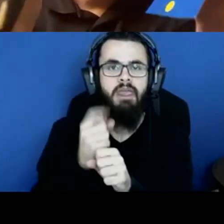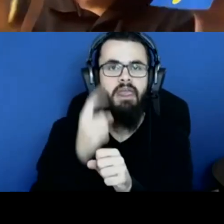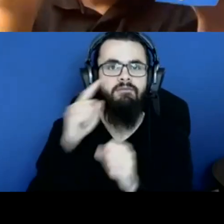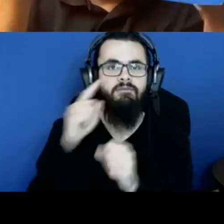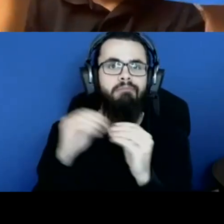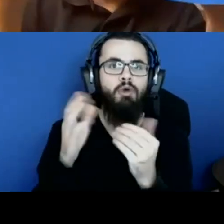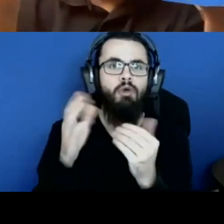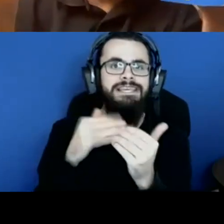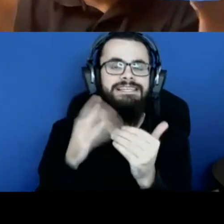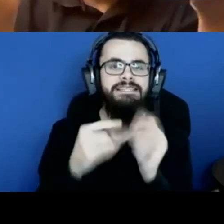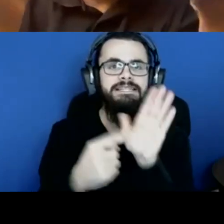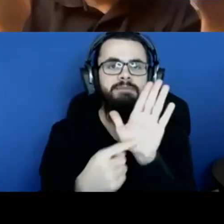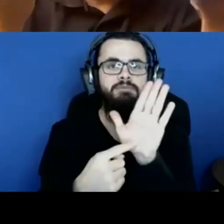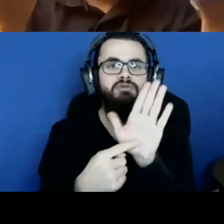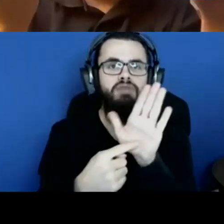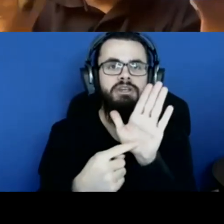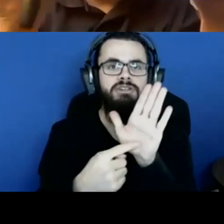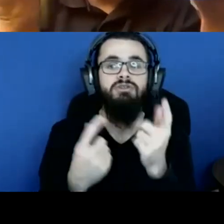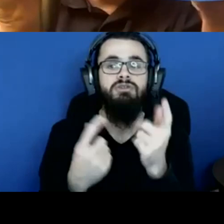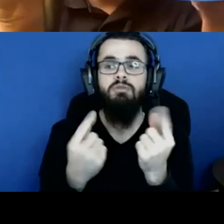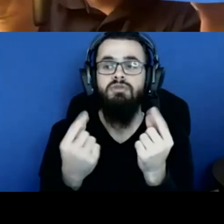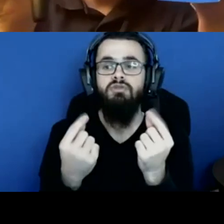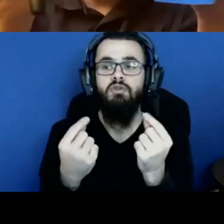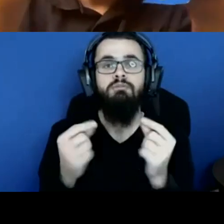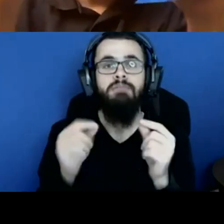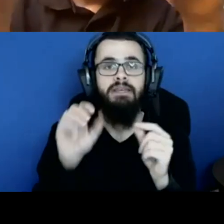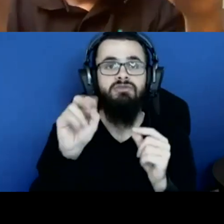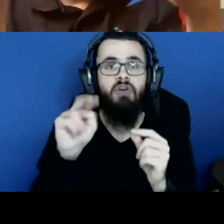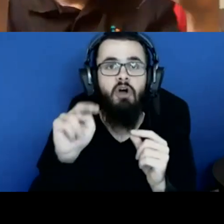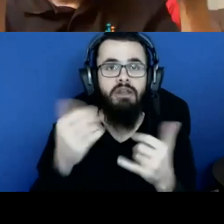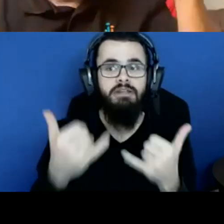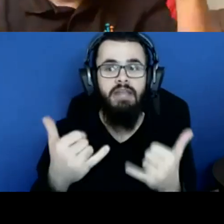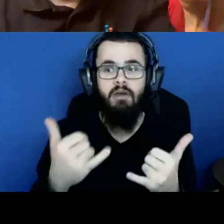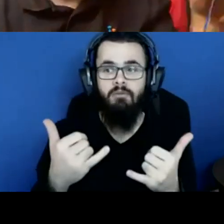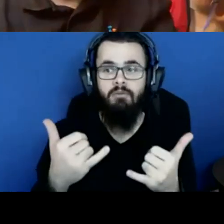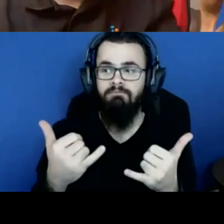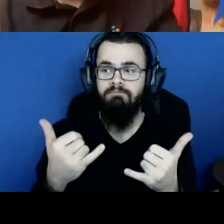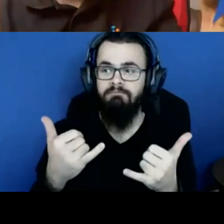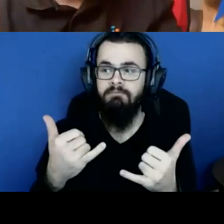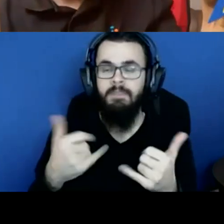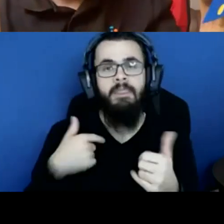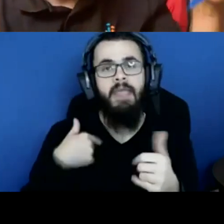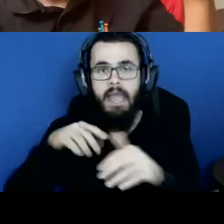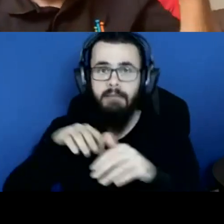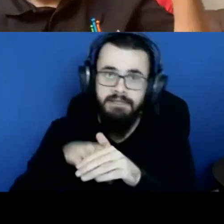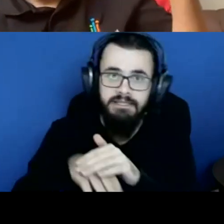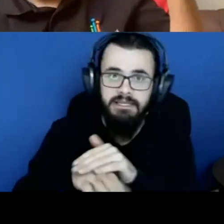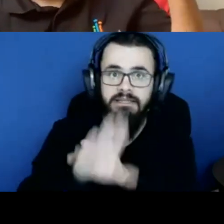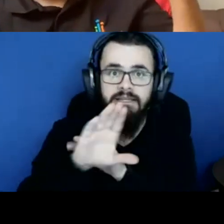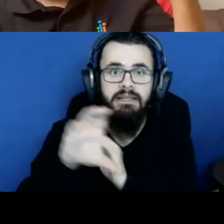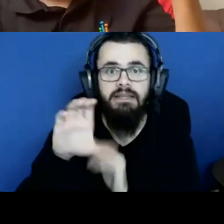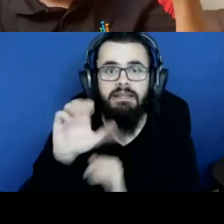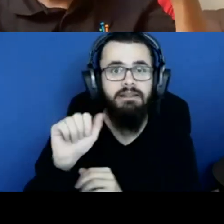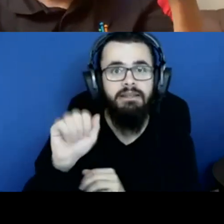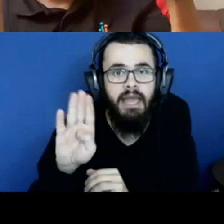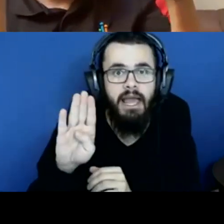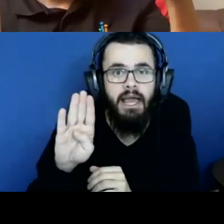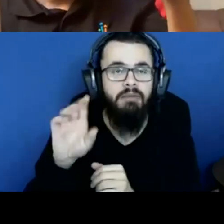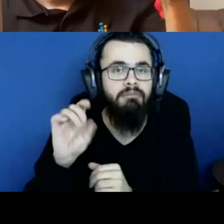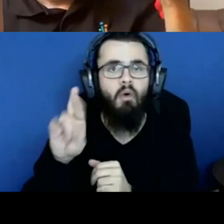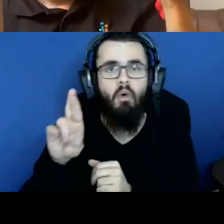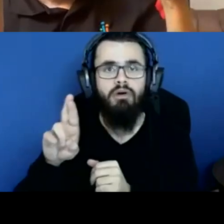you. So all I would have to do is I have it on. I'm getting in the cab or